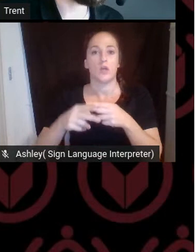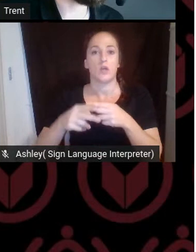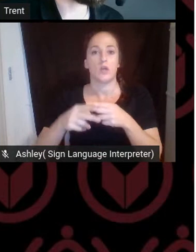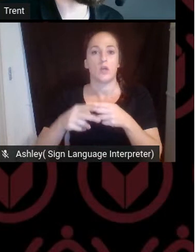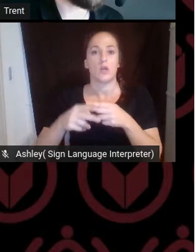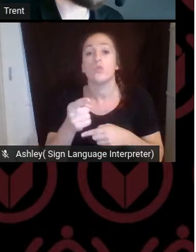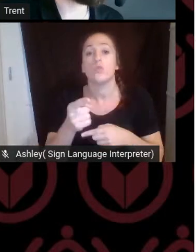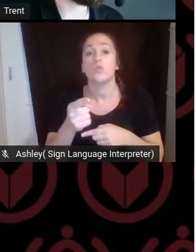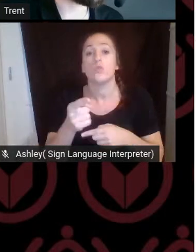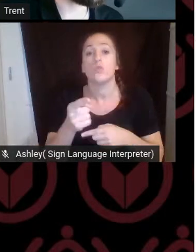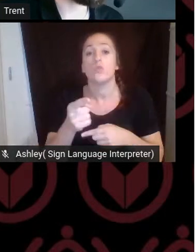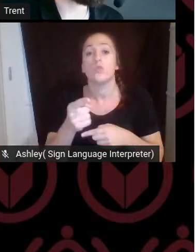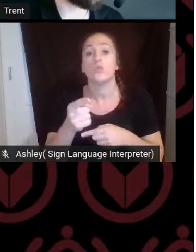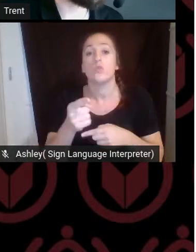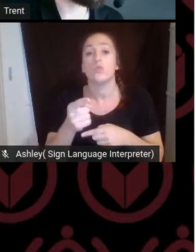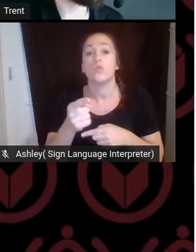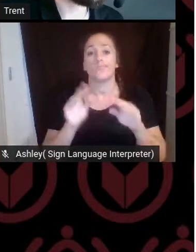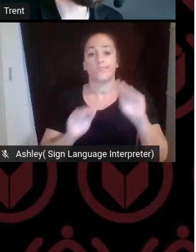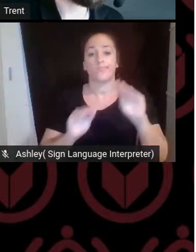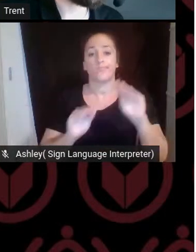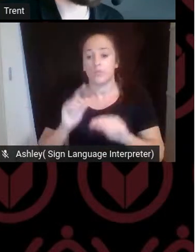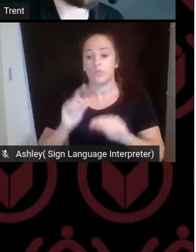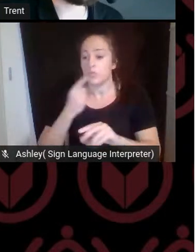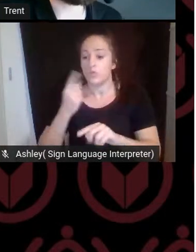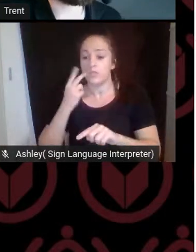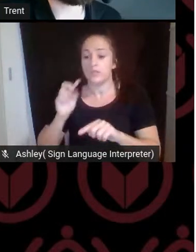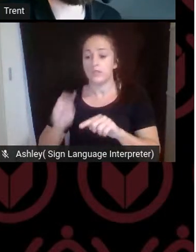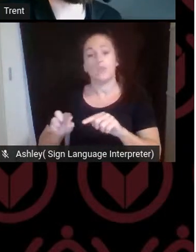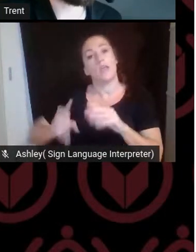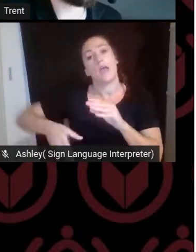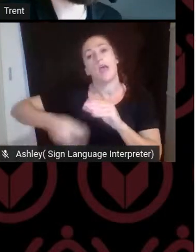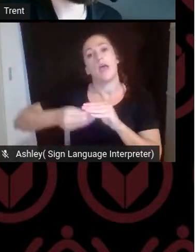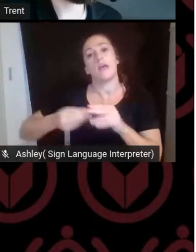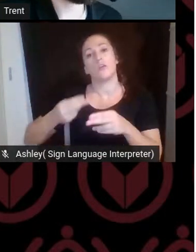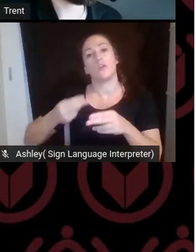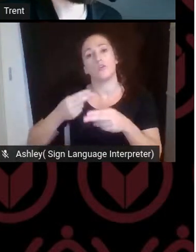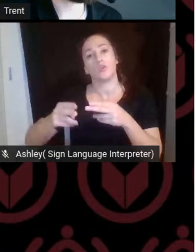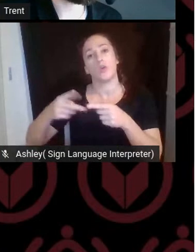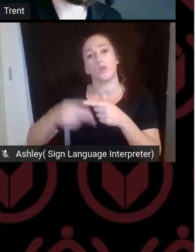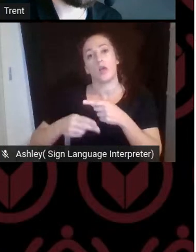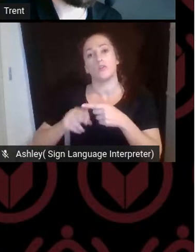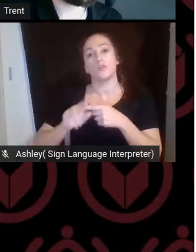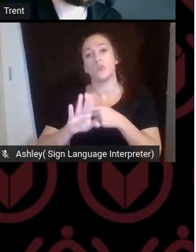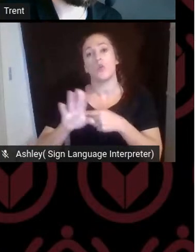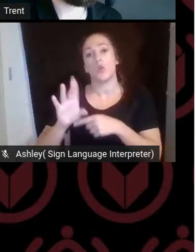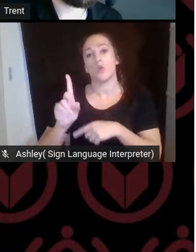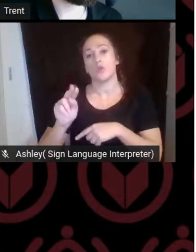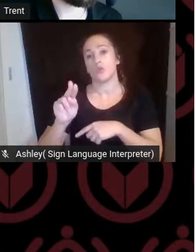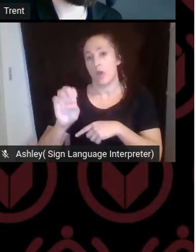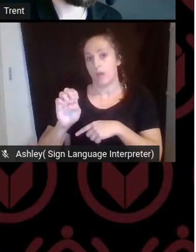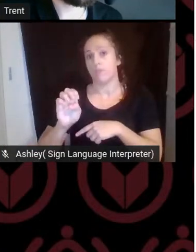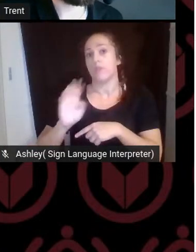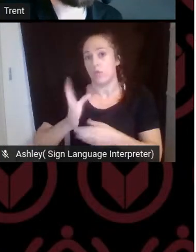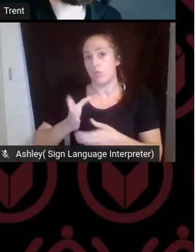you'll see here it says add shortcut to drive, that'll add it into your drive. So again, by clicking on my drive, and that